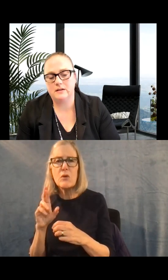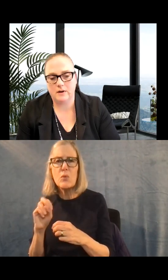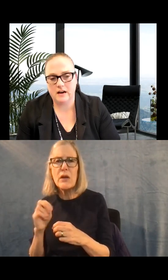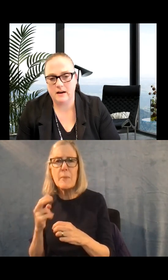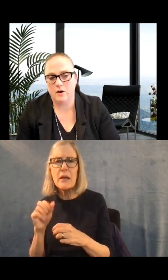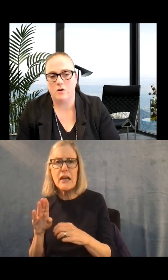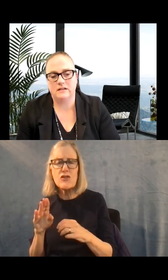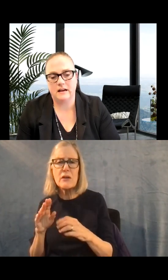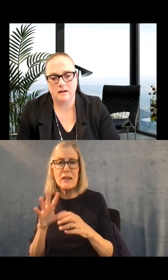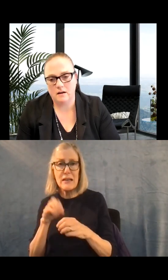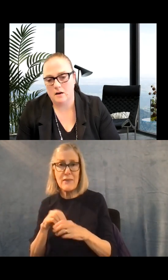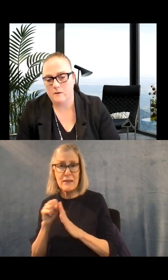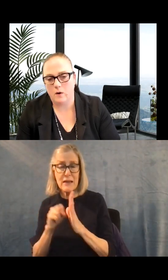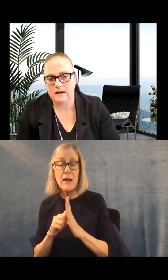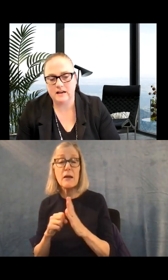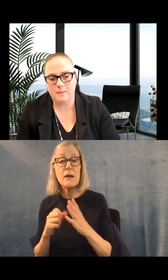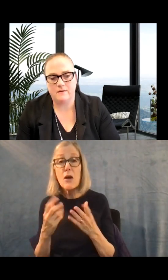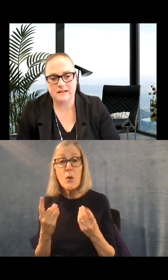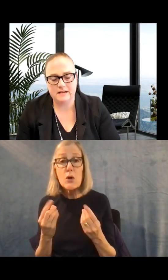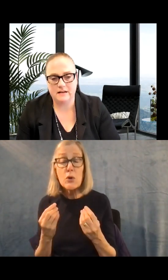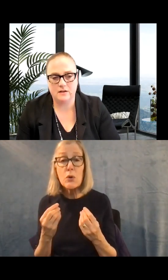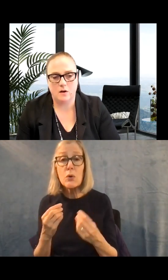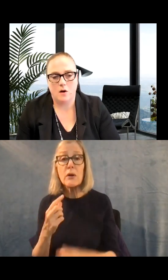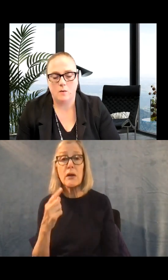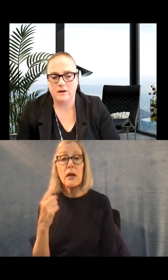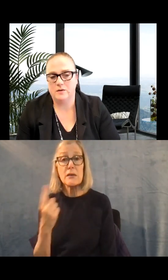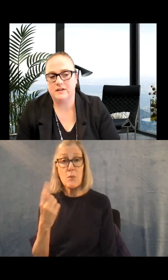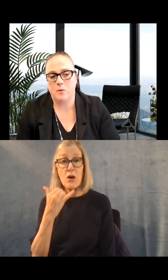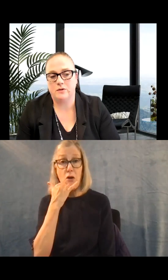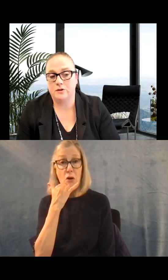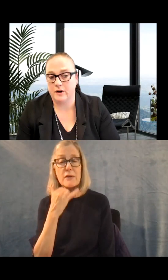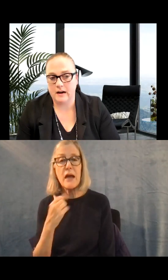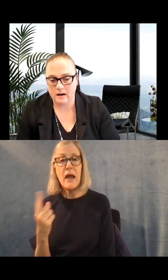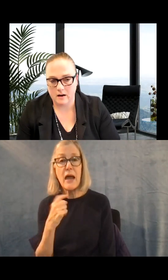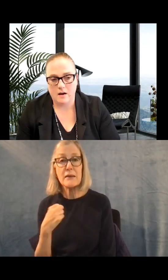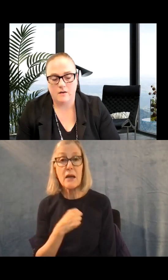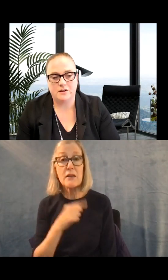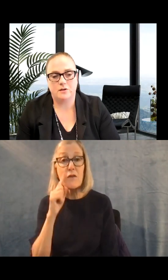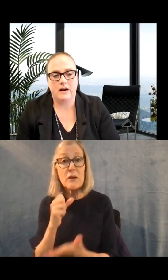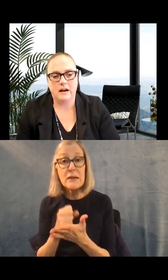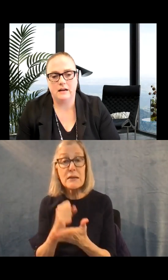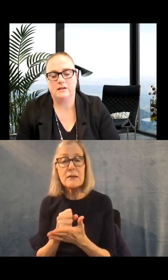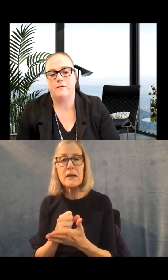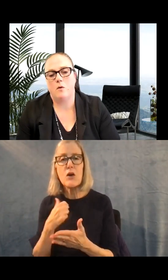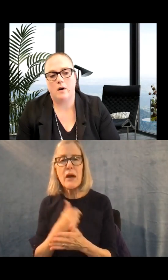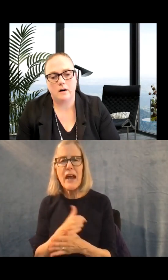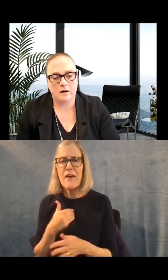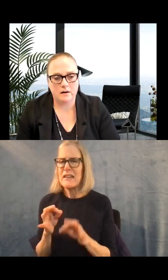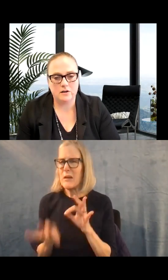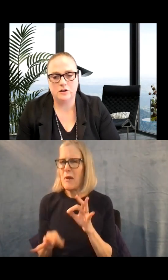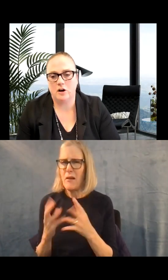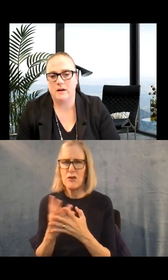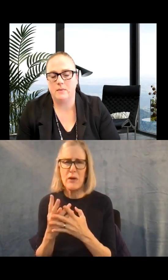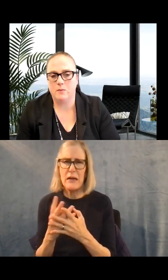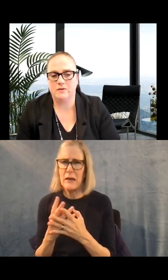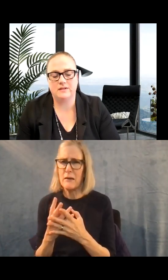do is when anybody calls in for any type of assistance, we do a simple screening. The screening is